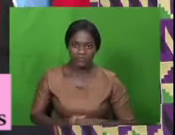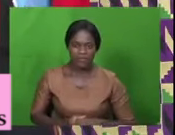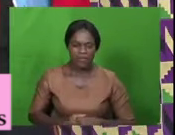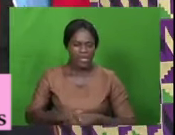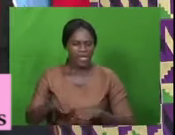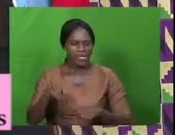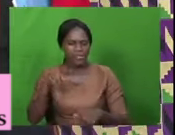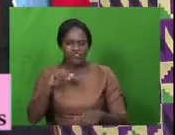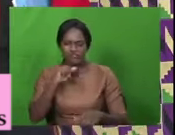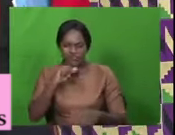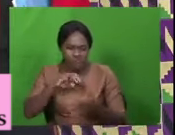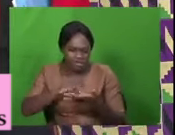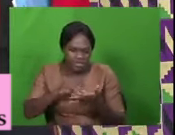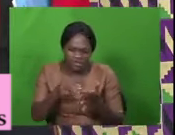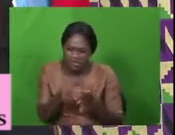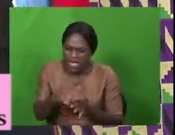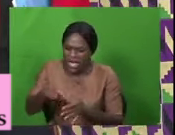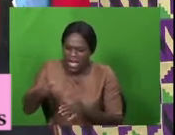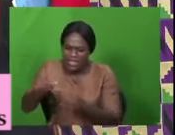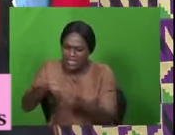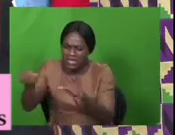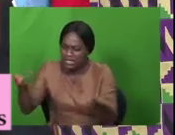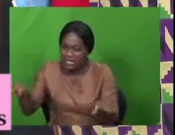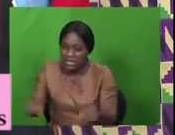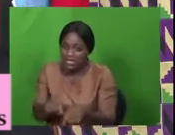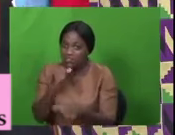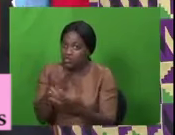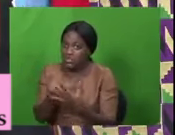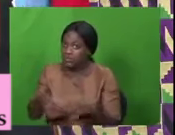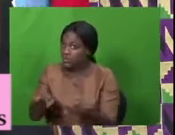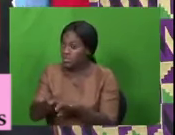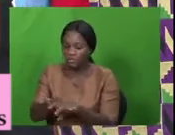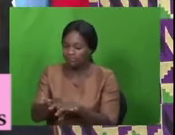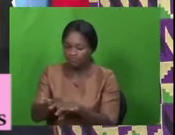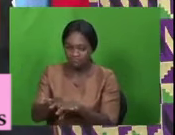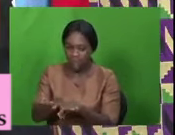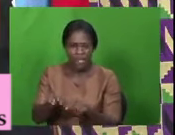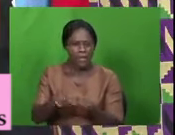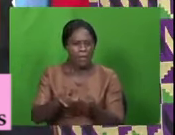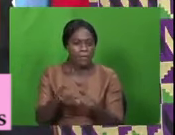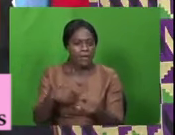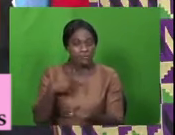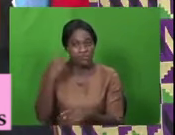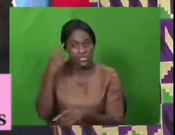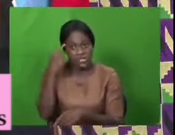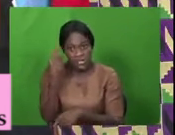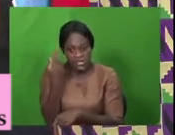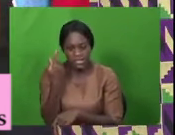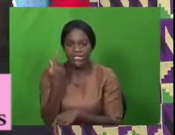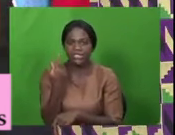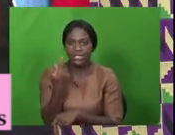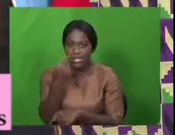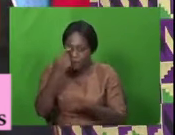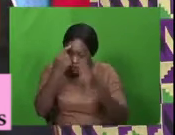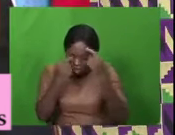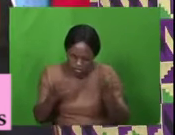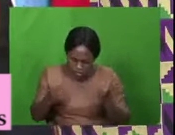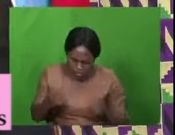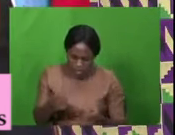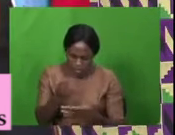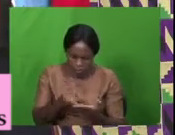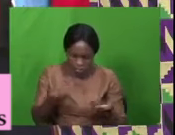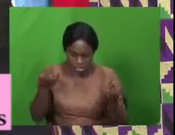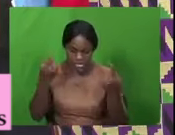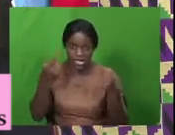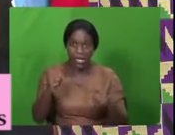contribution of the other sectors to the growth of our country, but I believe the exigencies of the moment